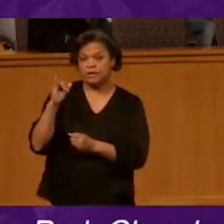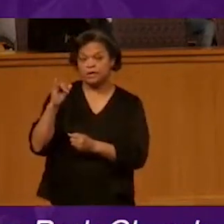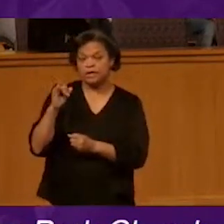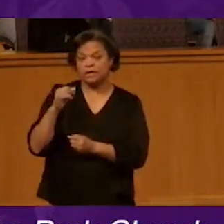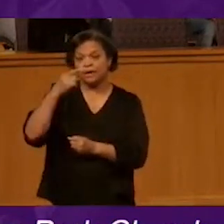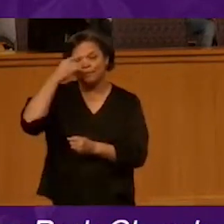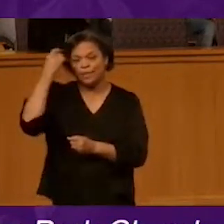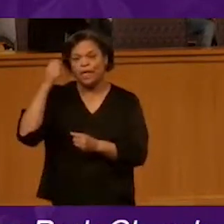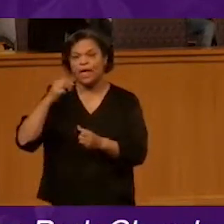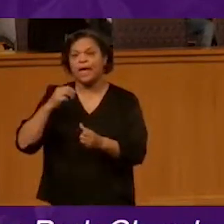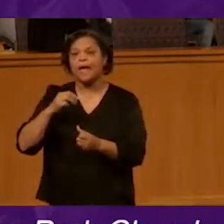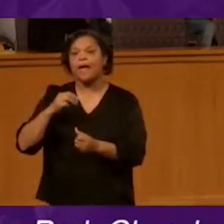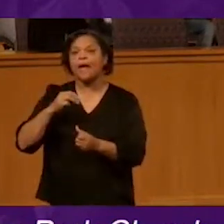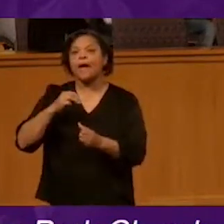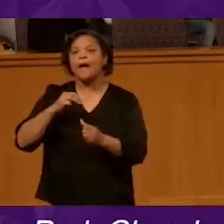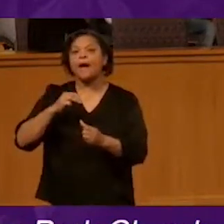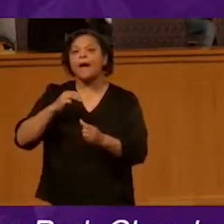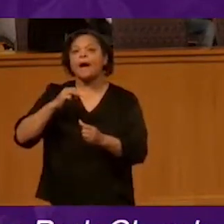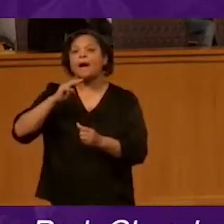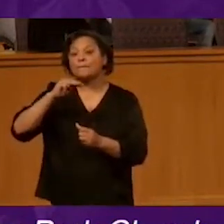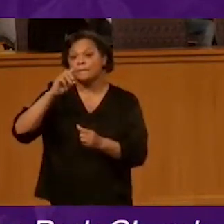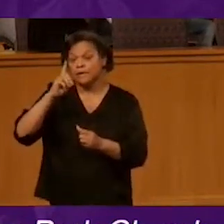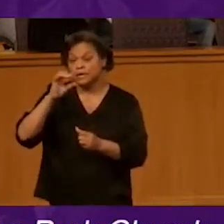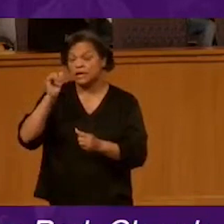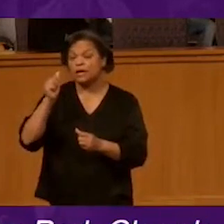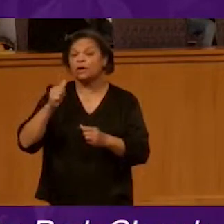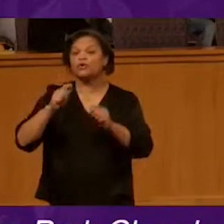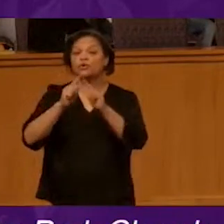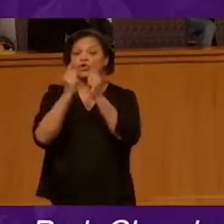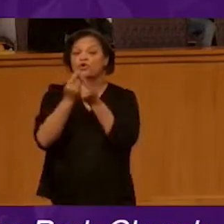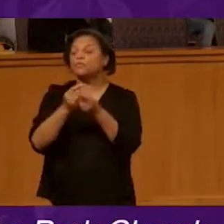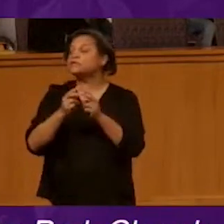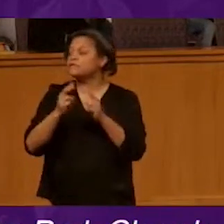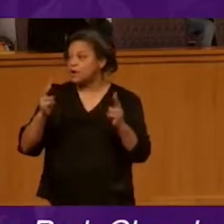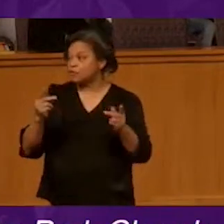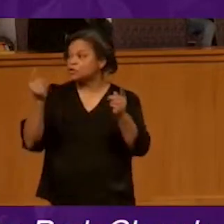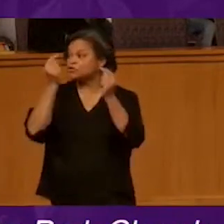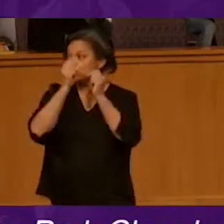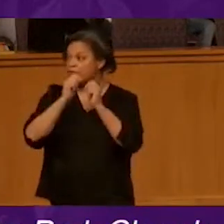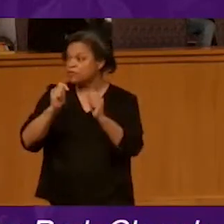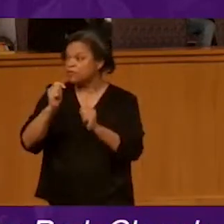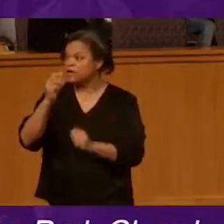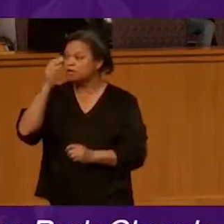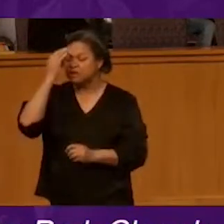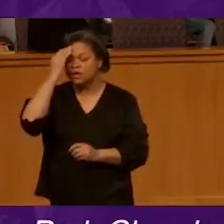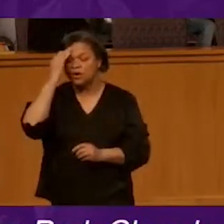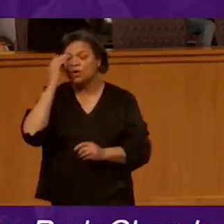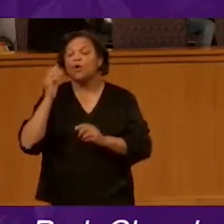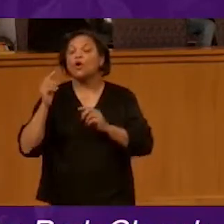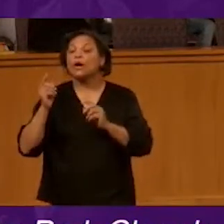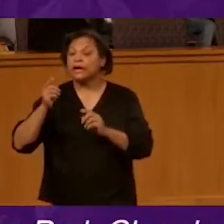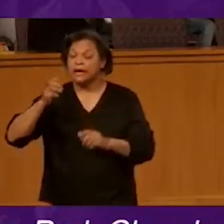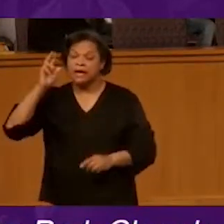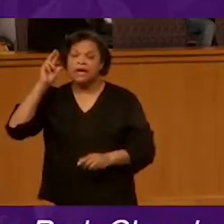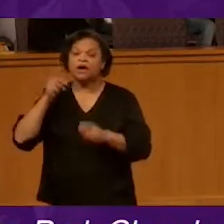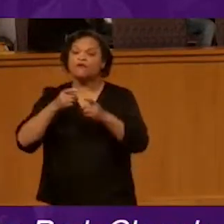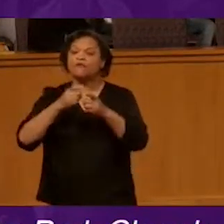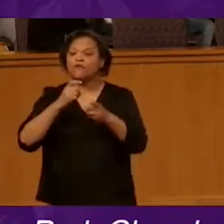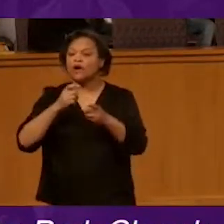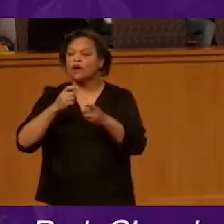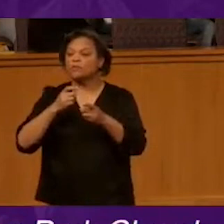Media Group. And honestly, it's been very transformational and informative. We get to hear from